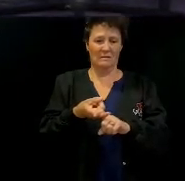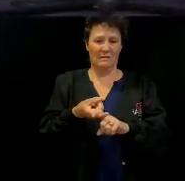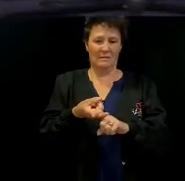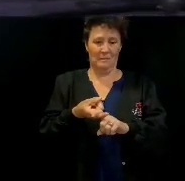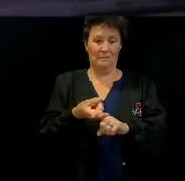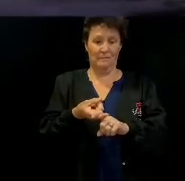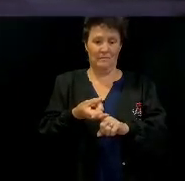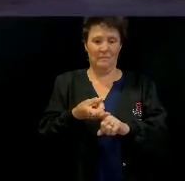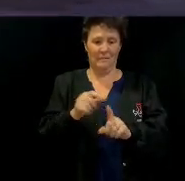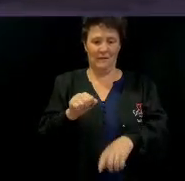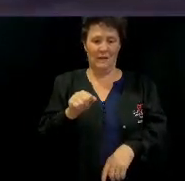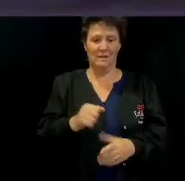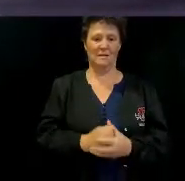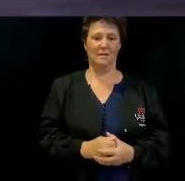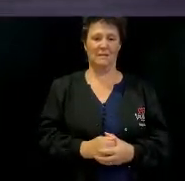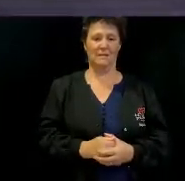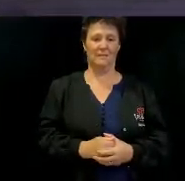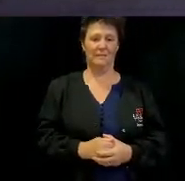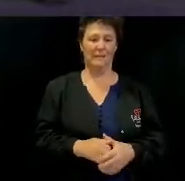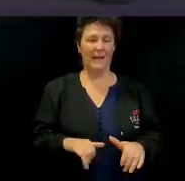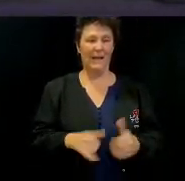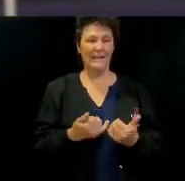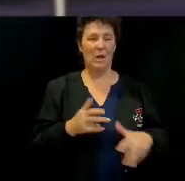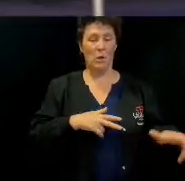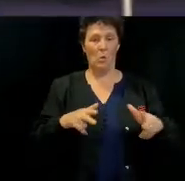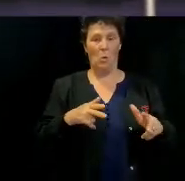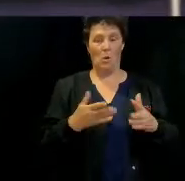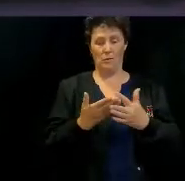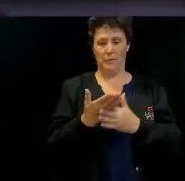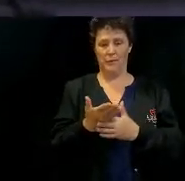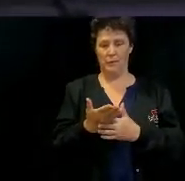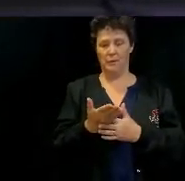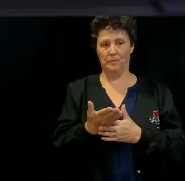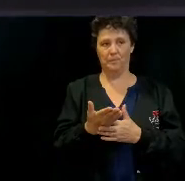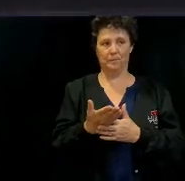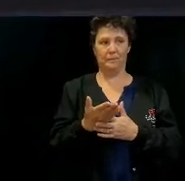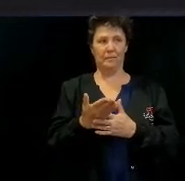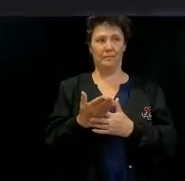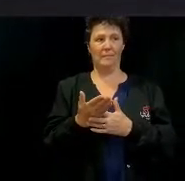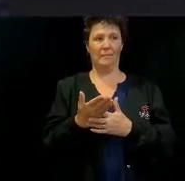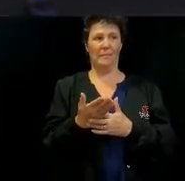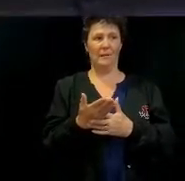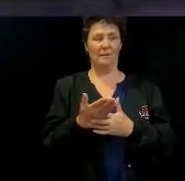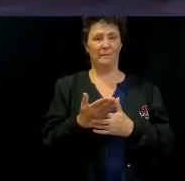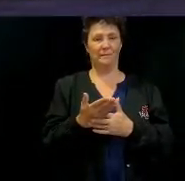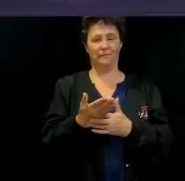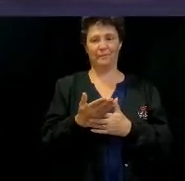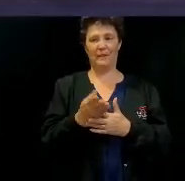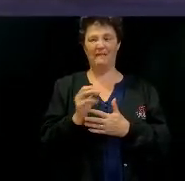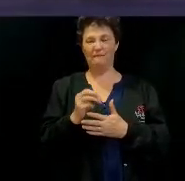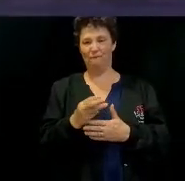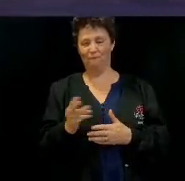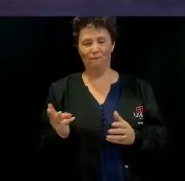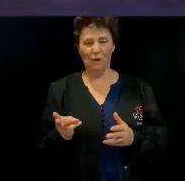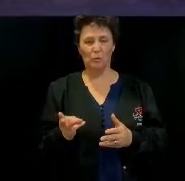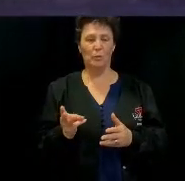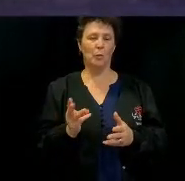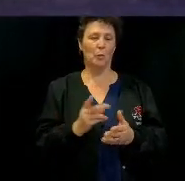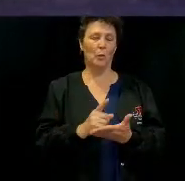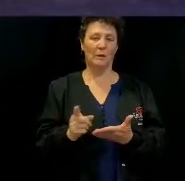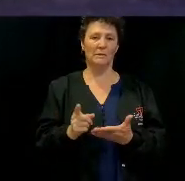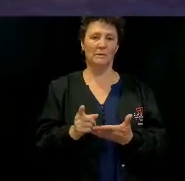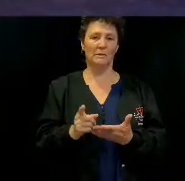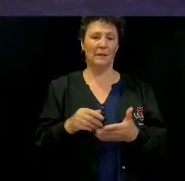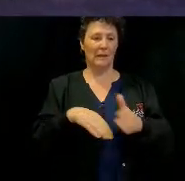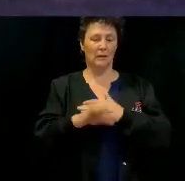Are you guys all right? So that's how we're going to walk this out. So in a few weeks, I don't know, whenever we get over there in June, I'm going to